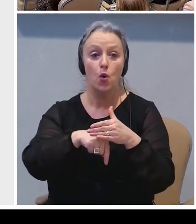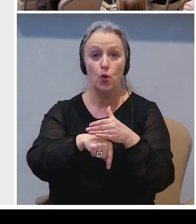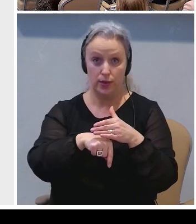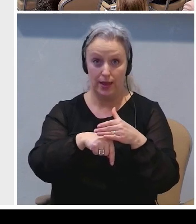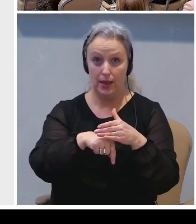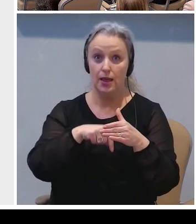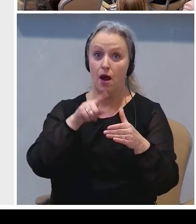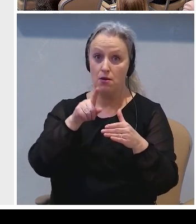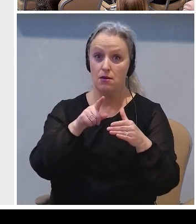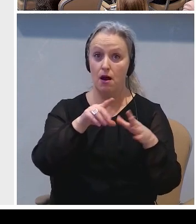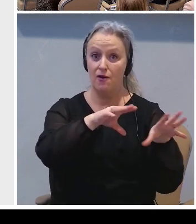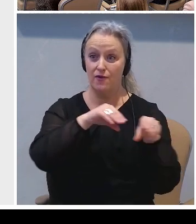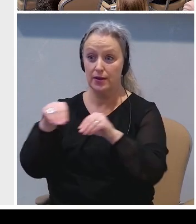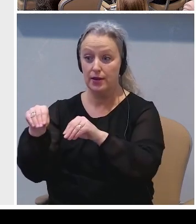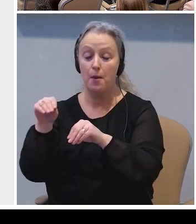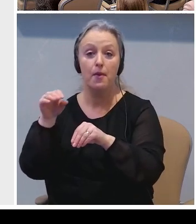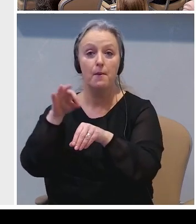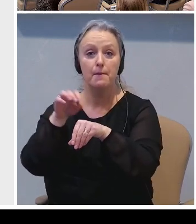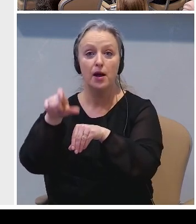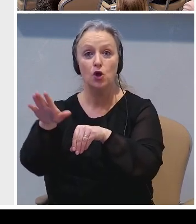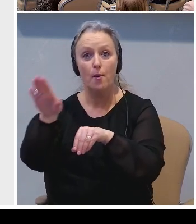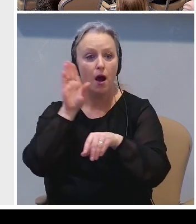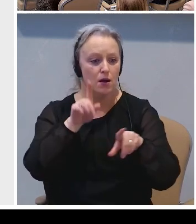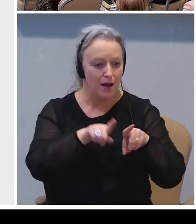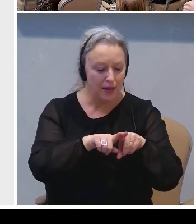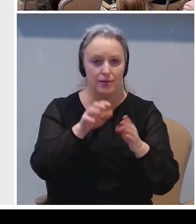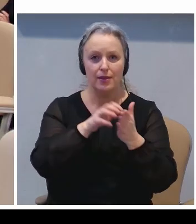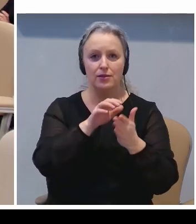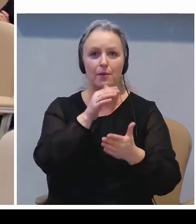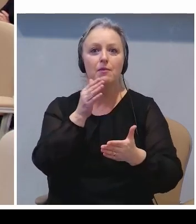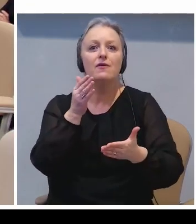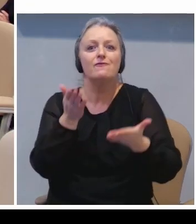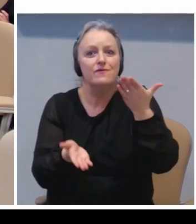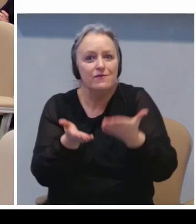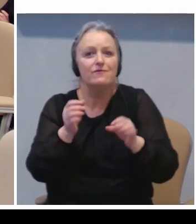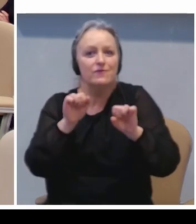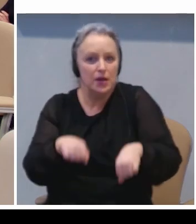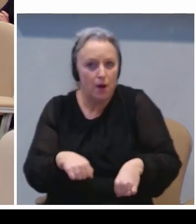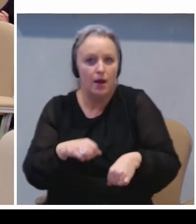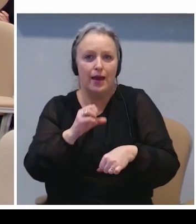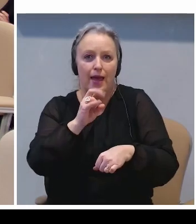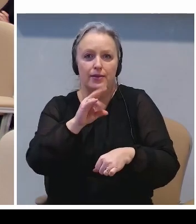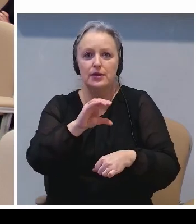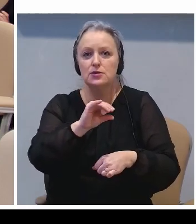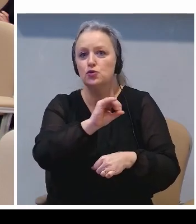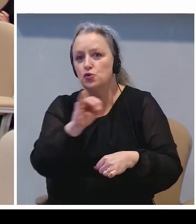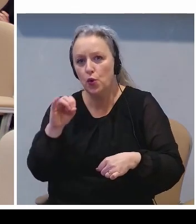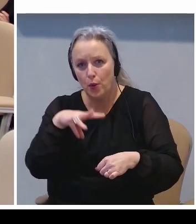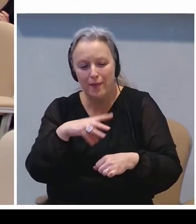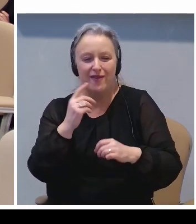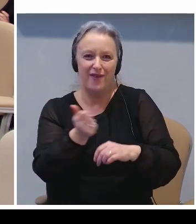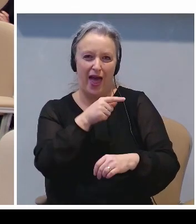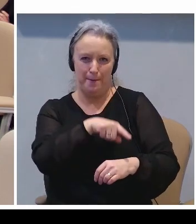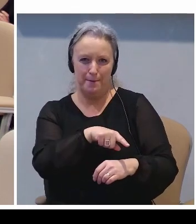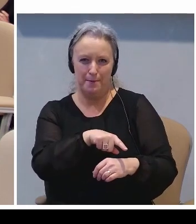võib if olla this donor does better than vähem this donor, ensüüme. then maybe when we come to gene therapy, we can use,